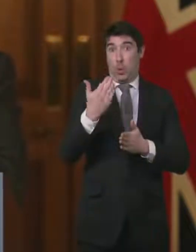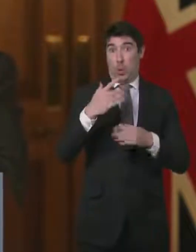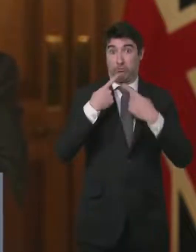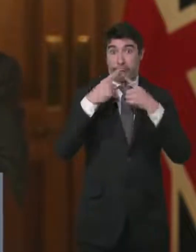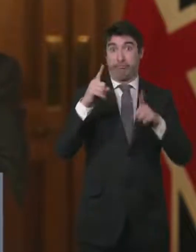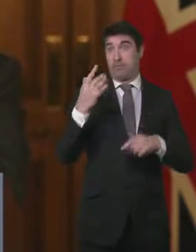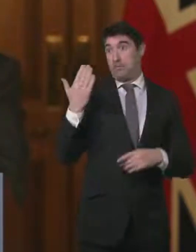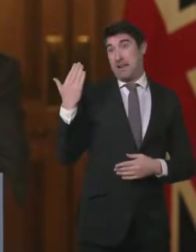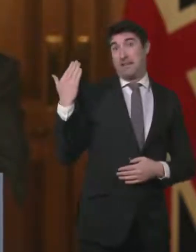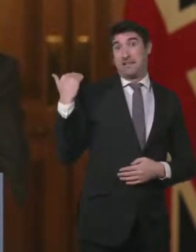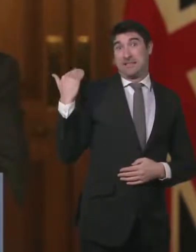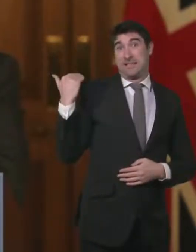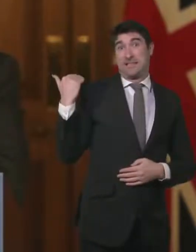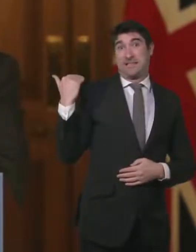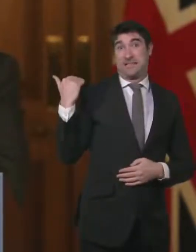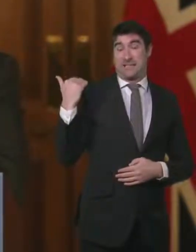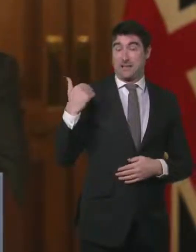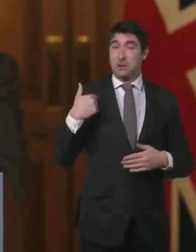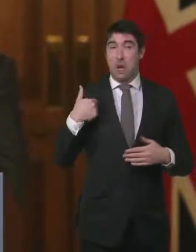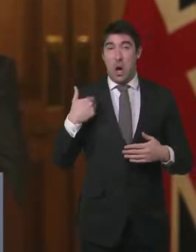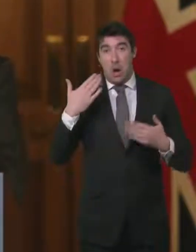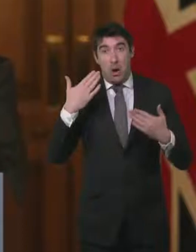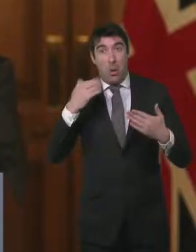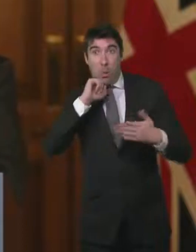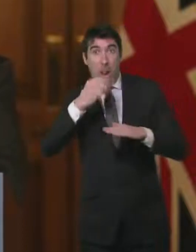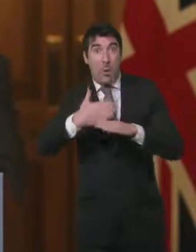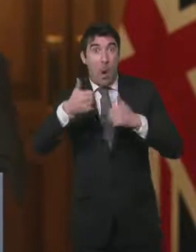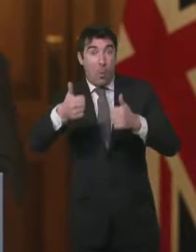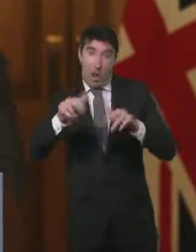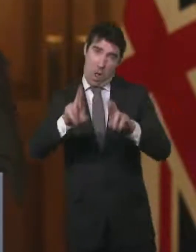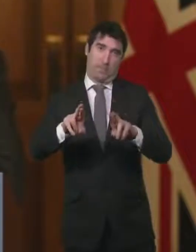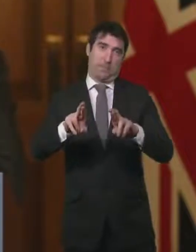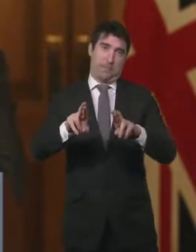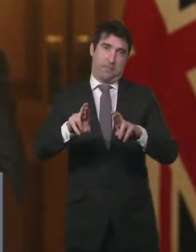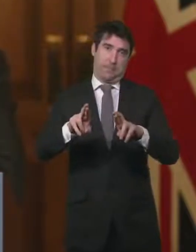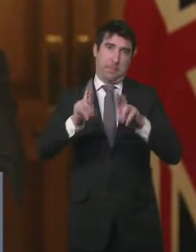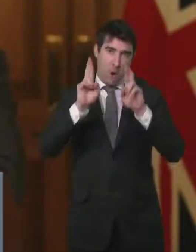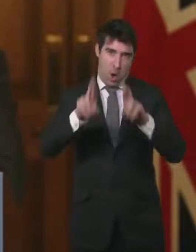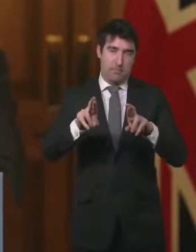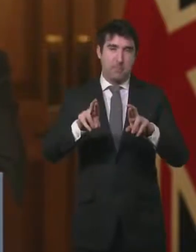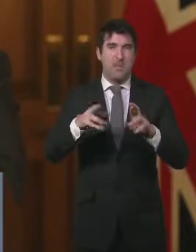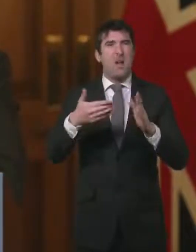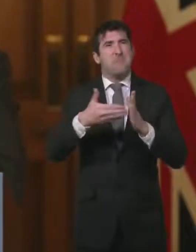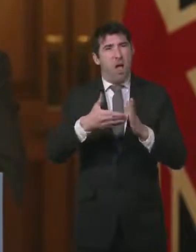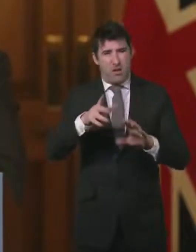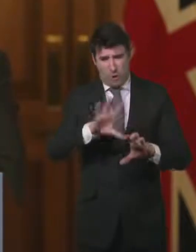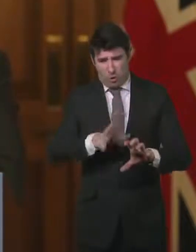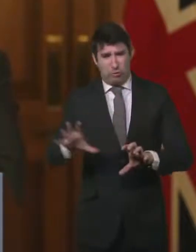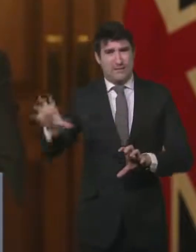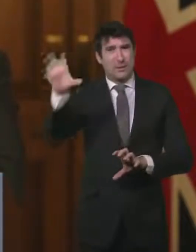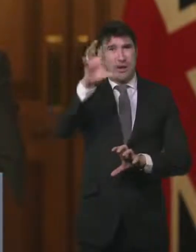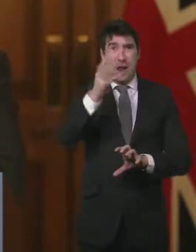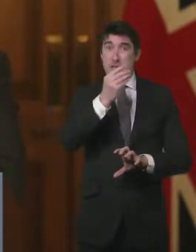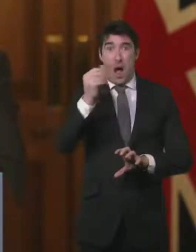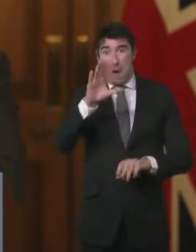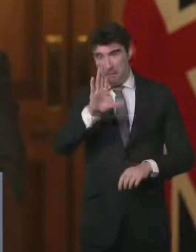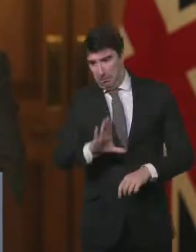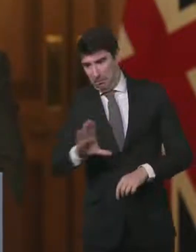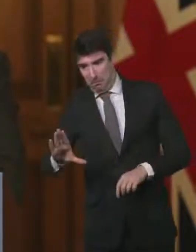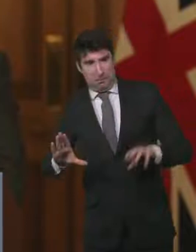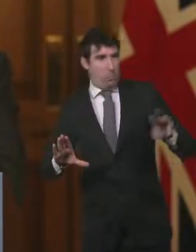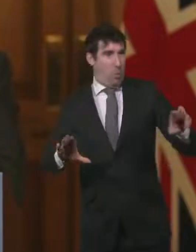but the problem you've got is Liverpool is in tier 3, all around it is tier 4. Everyone from tier 4 is going to go to